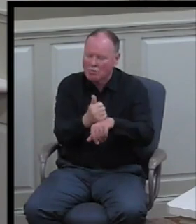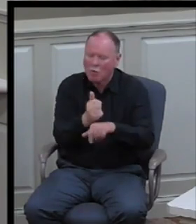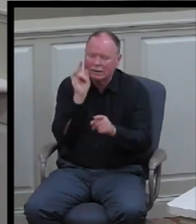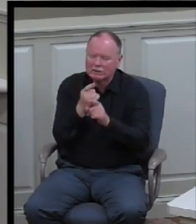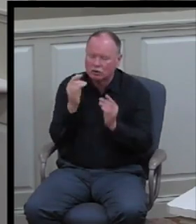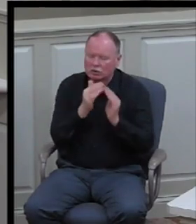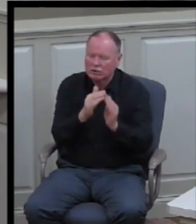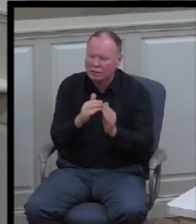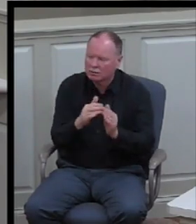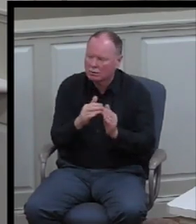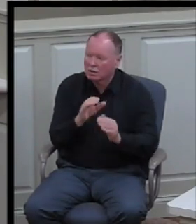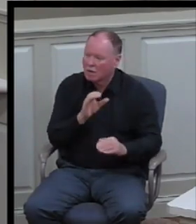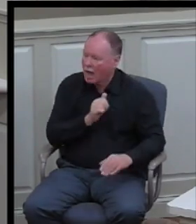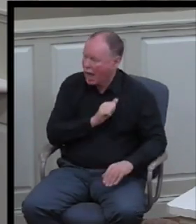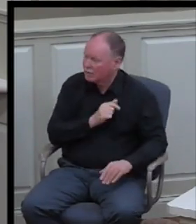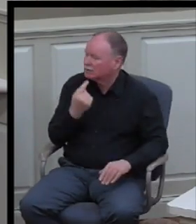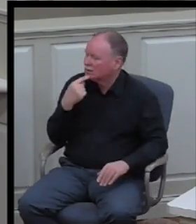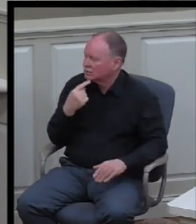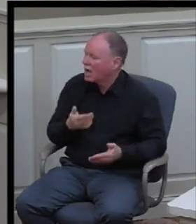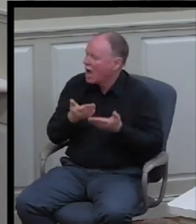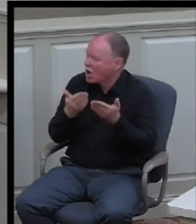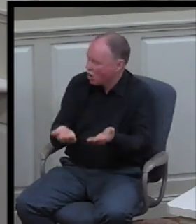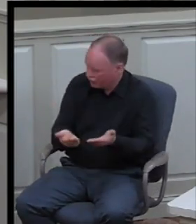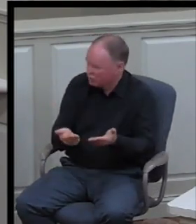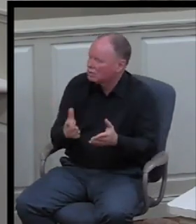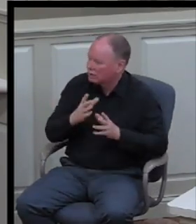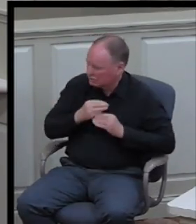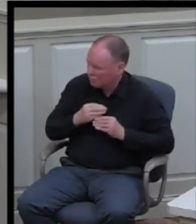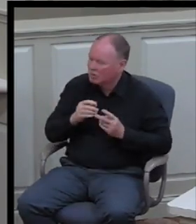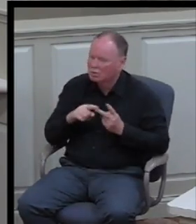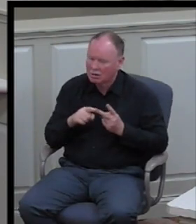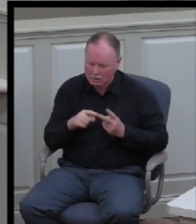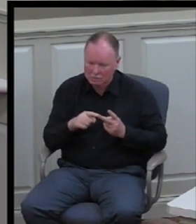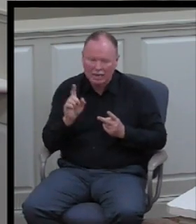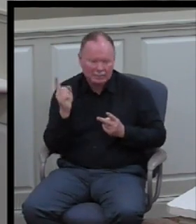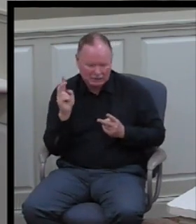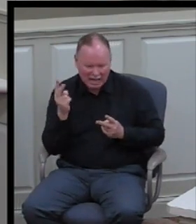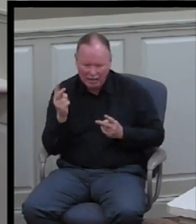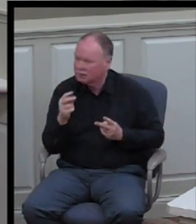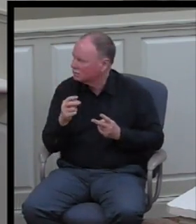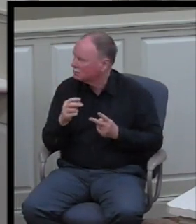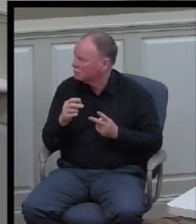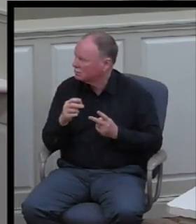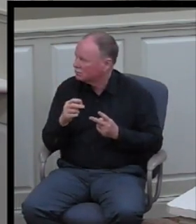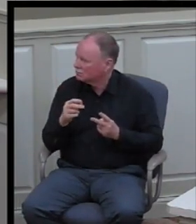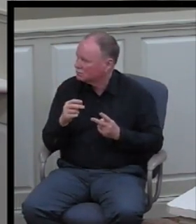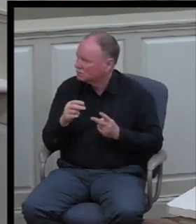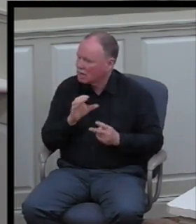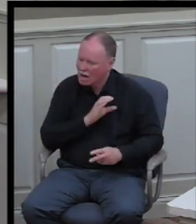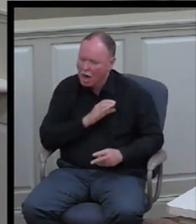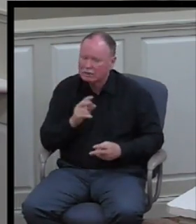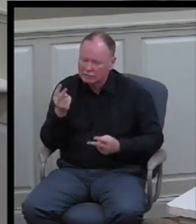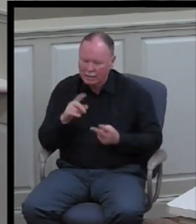motion. Thank you, sir. Second. Mr. DeRugio. Thank you. Commissioner Atkins, Commissioner Cardle,